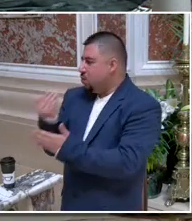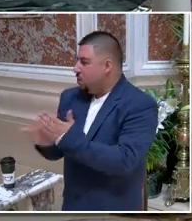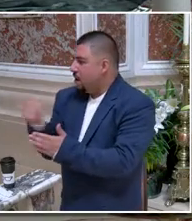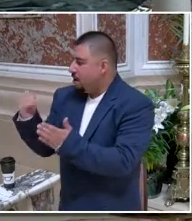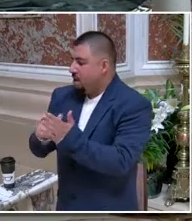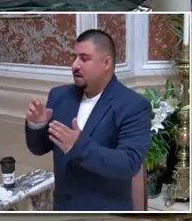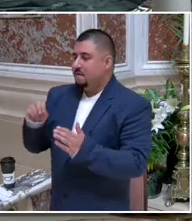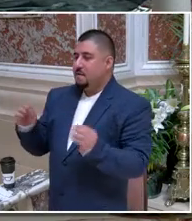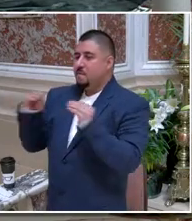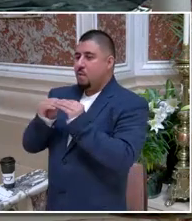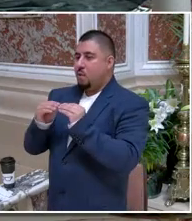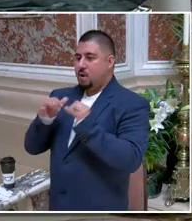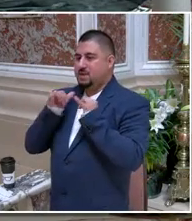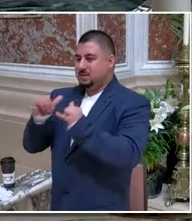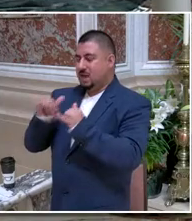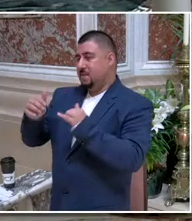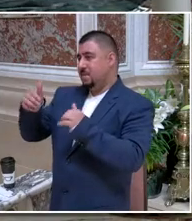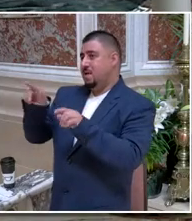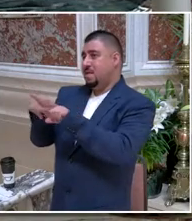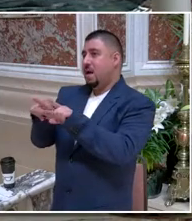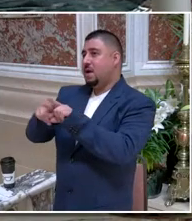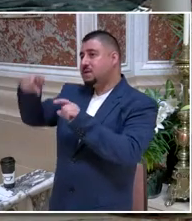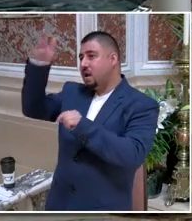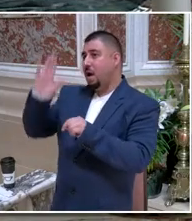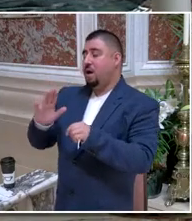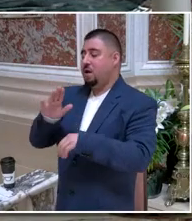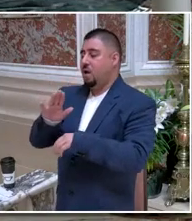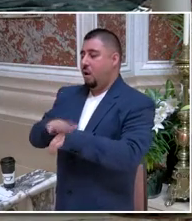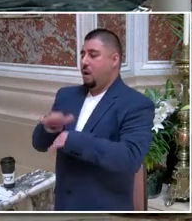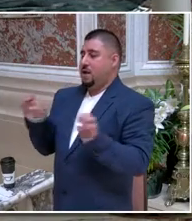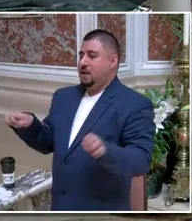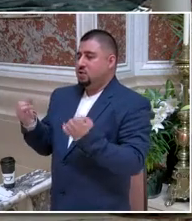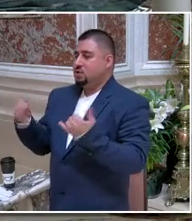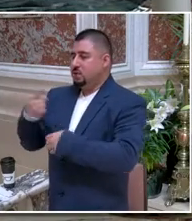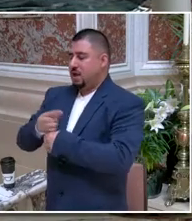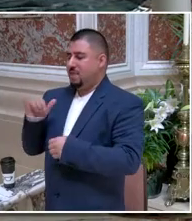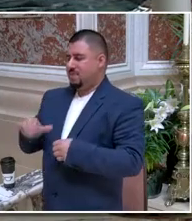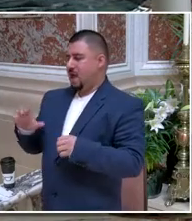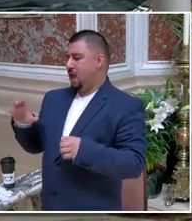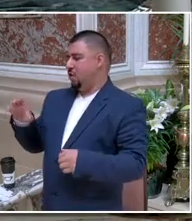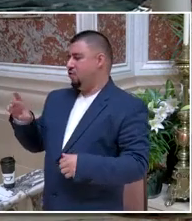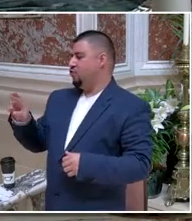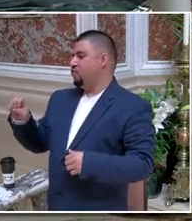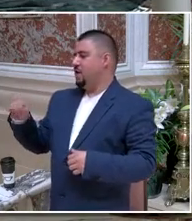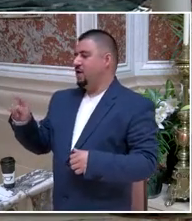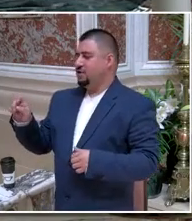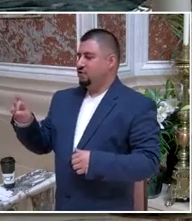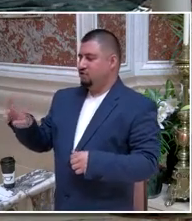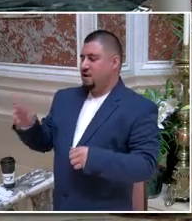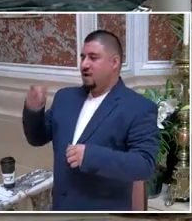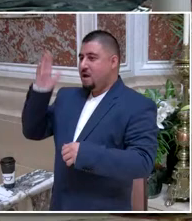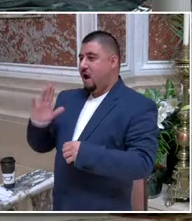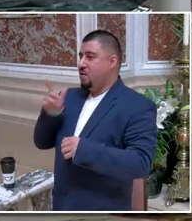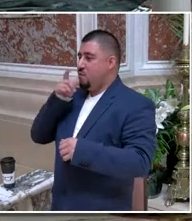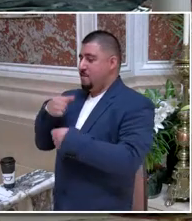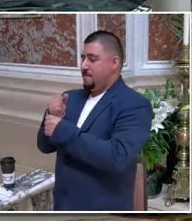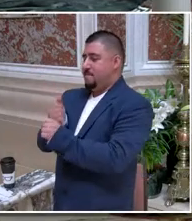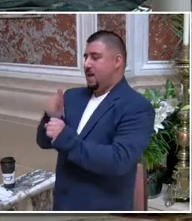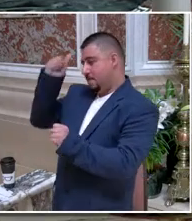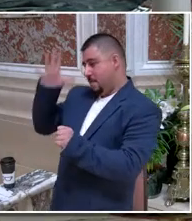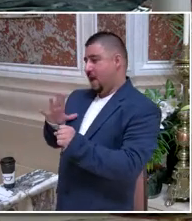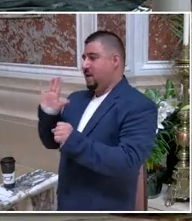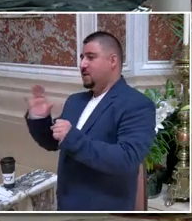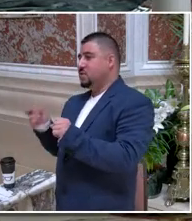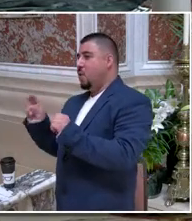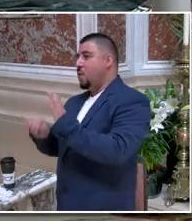more godlike on Easter. That creature that God had first fashioned in his image